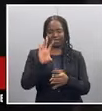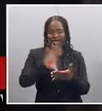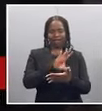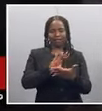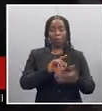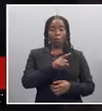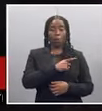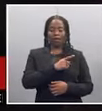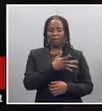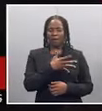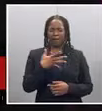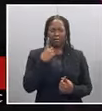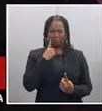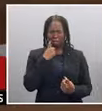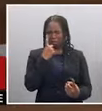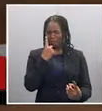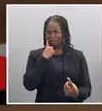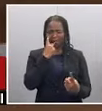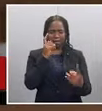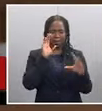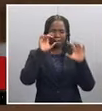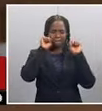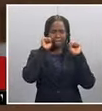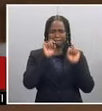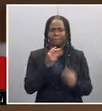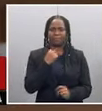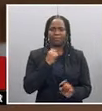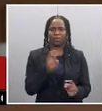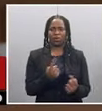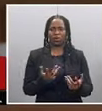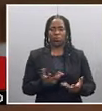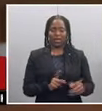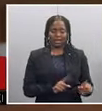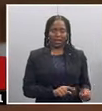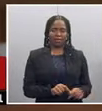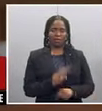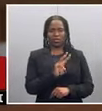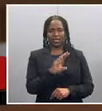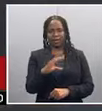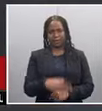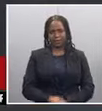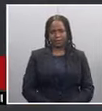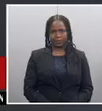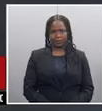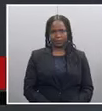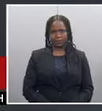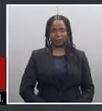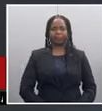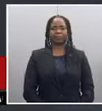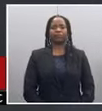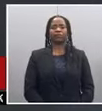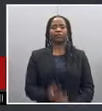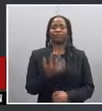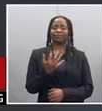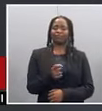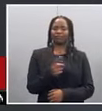short after she became inconsolable. Leanne Jansen at the Western Cape High Court. To another story about